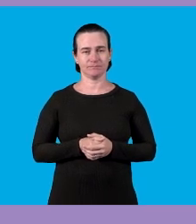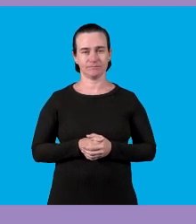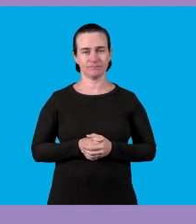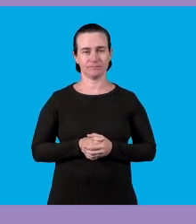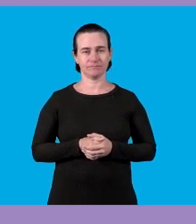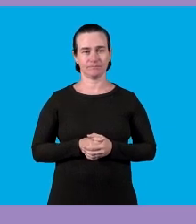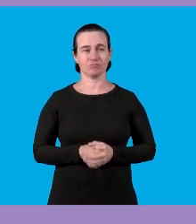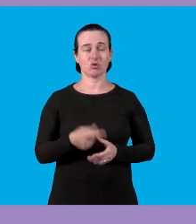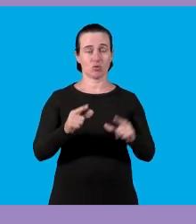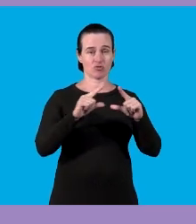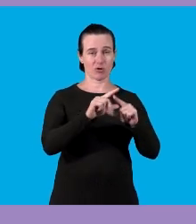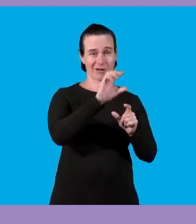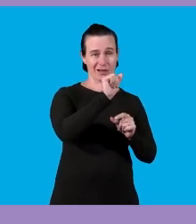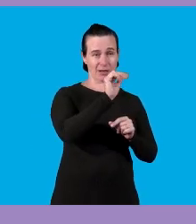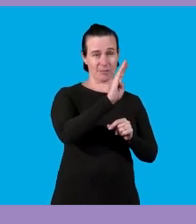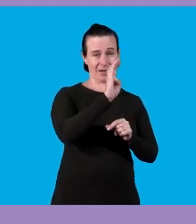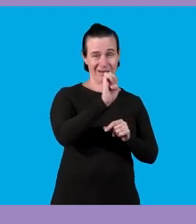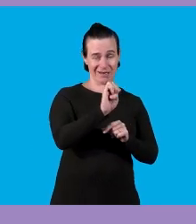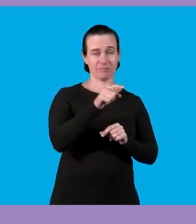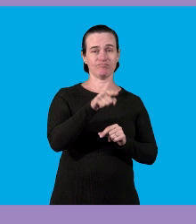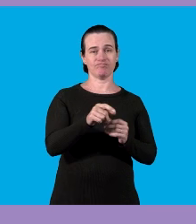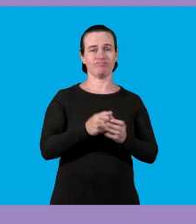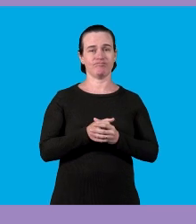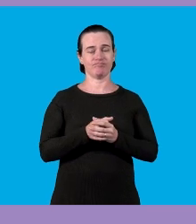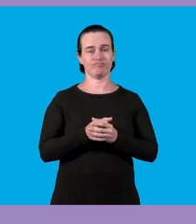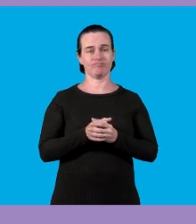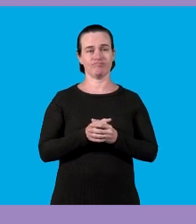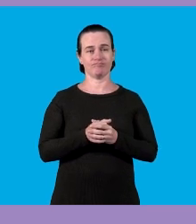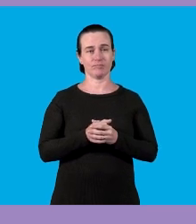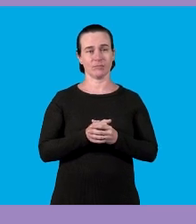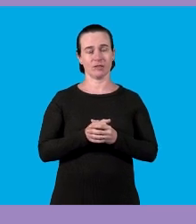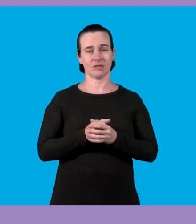ABE and triangle